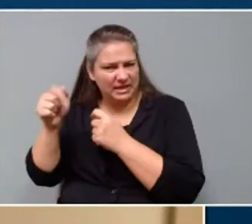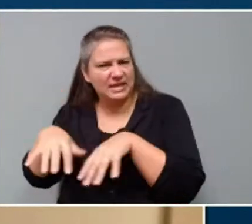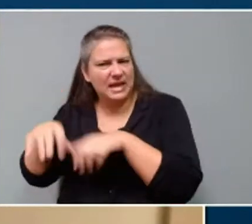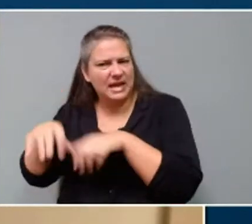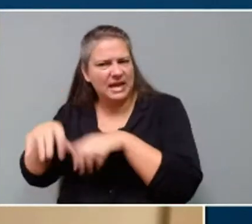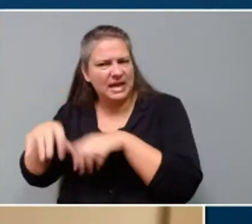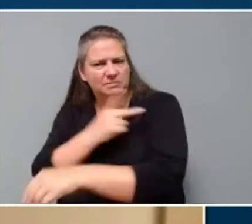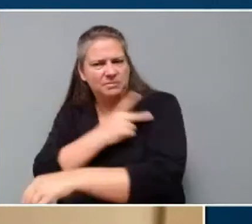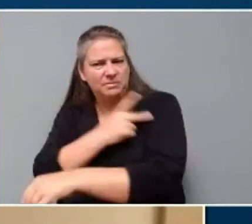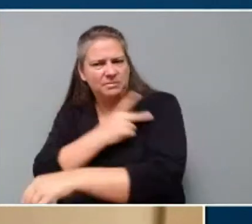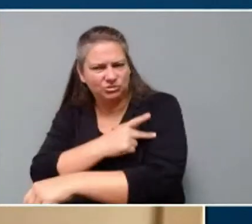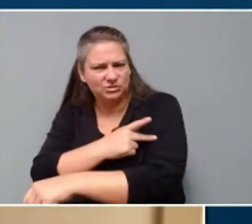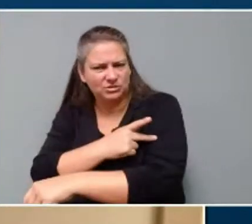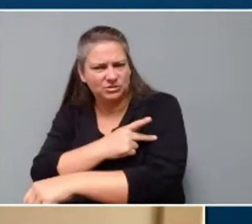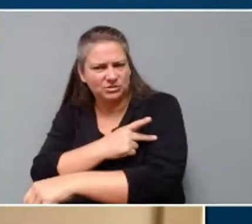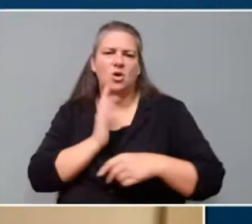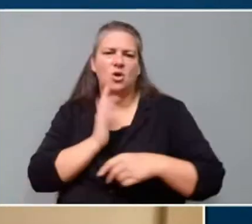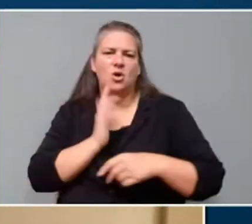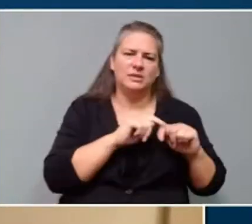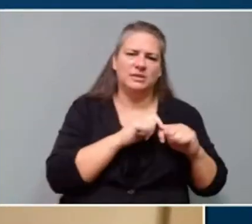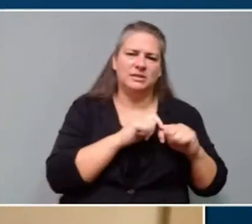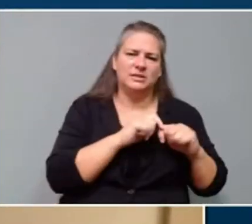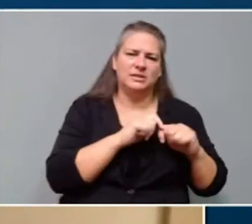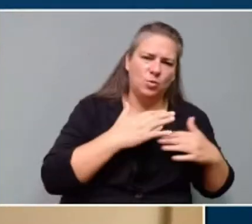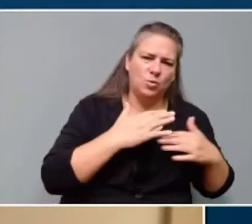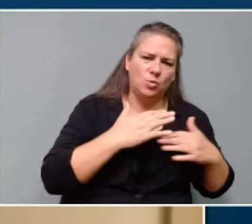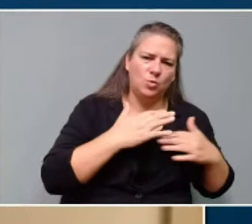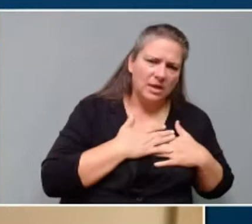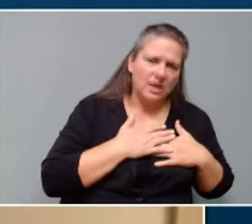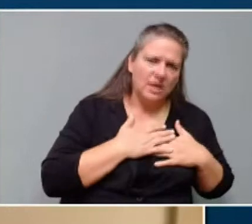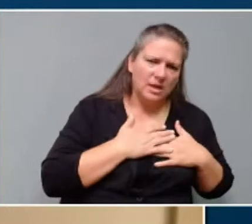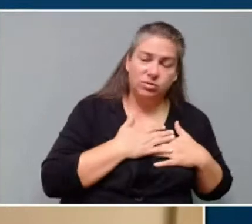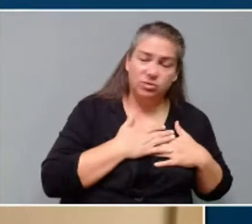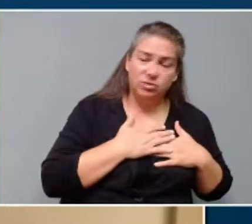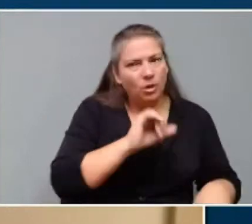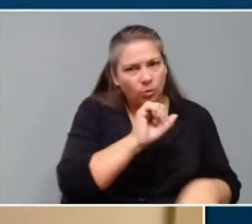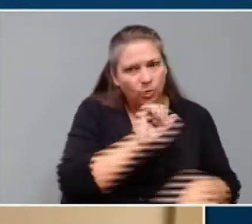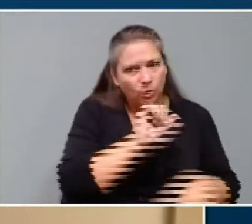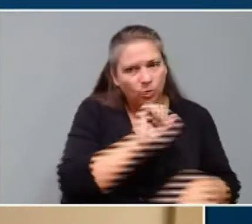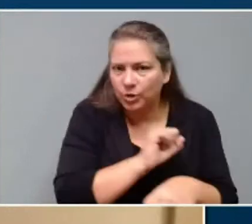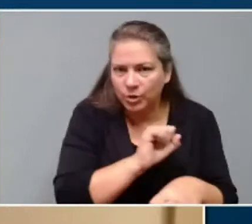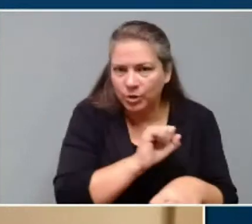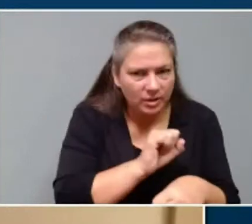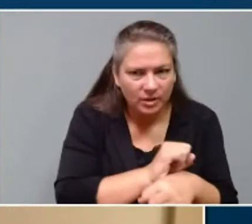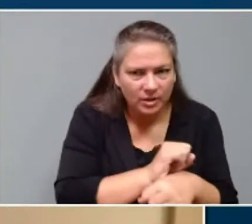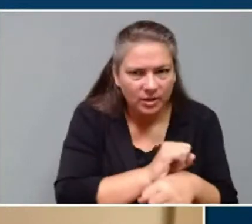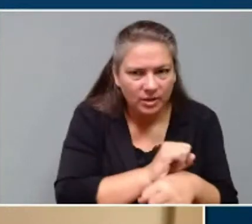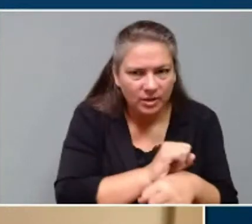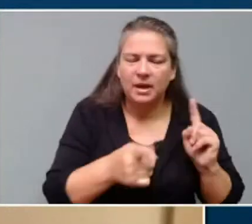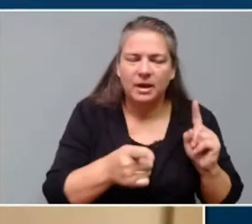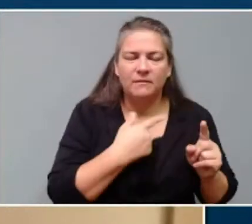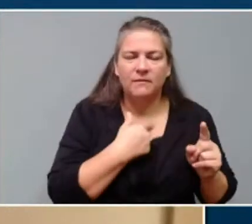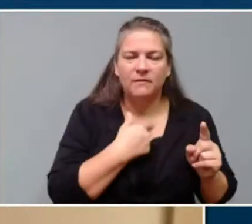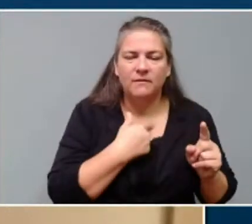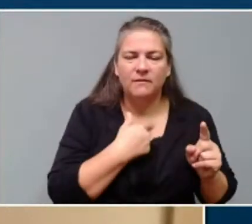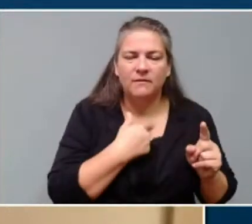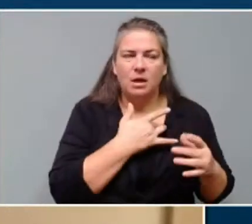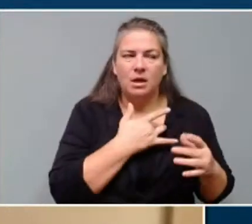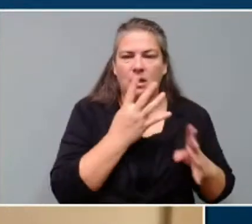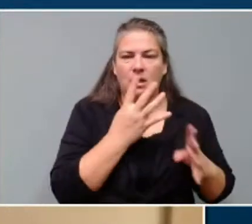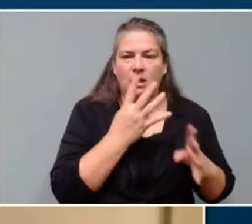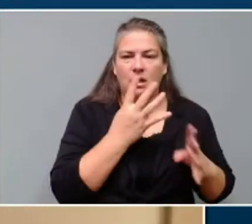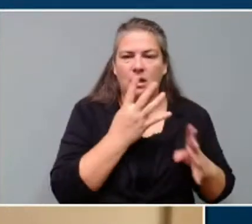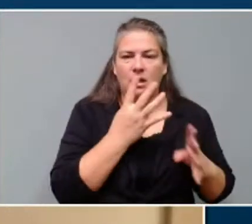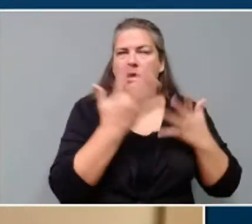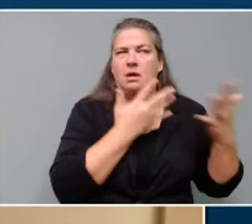to rest a little bit while still working. I mean, they're all still having to work, but they're not having to take quite as many patients at